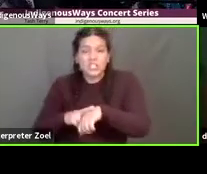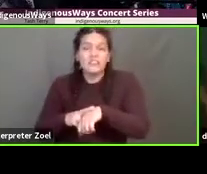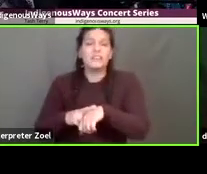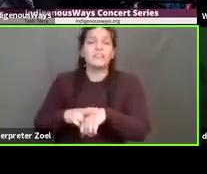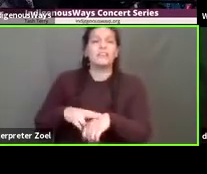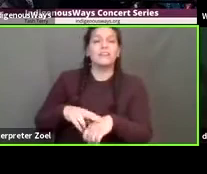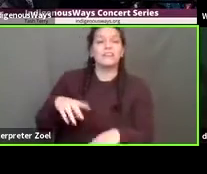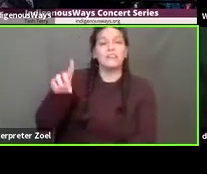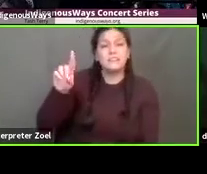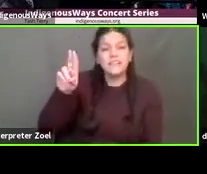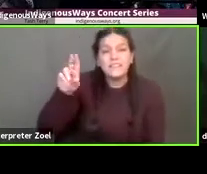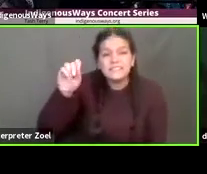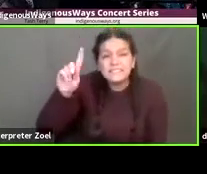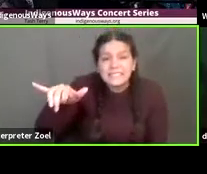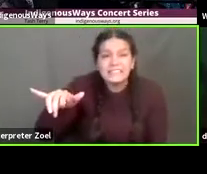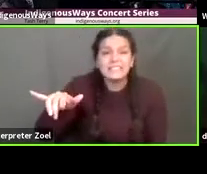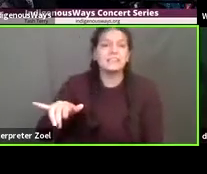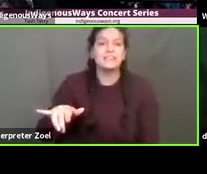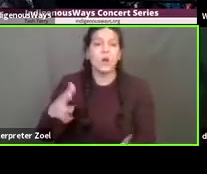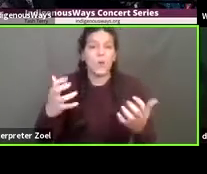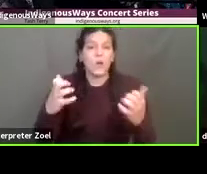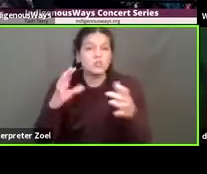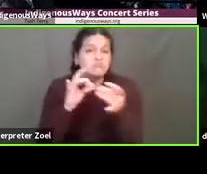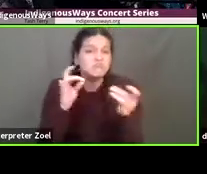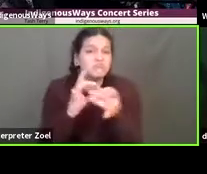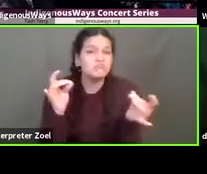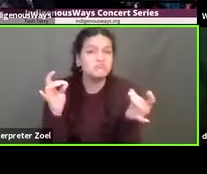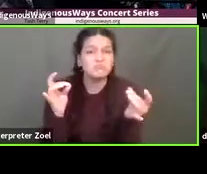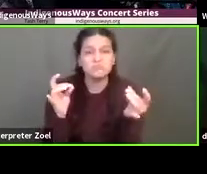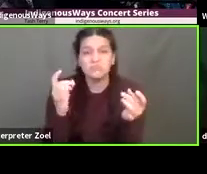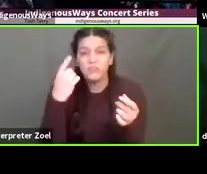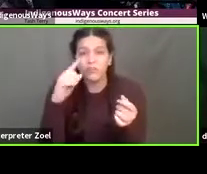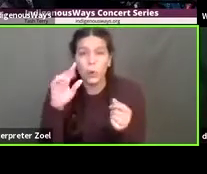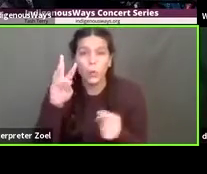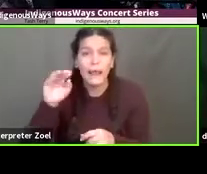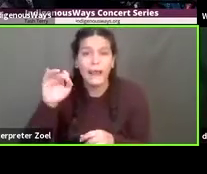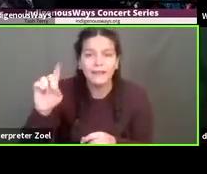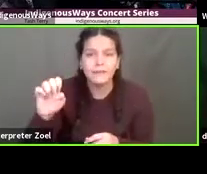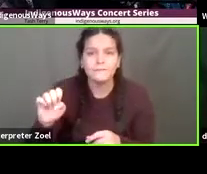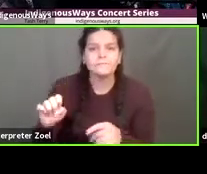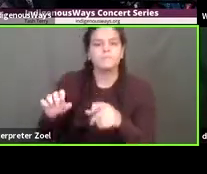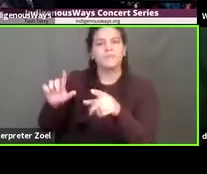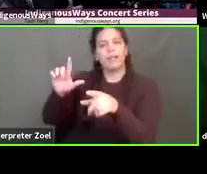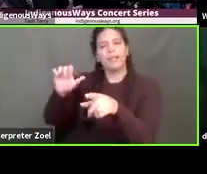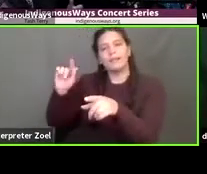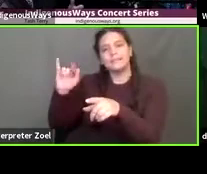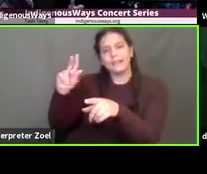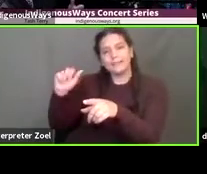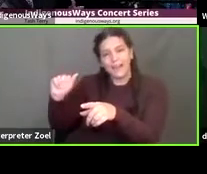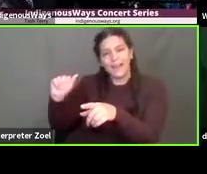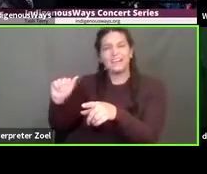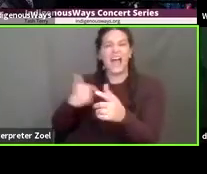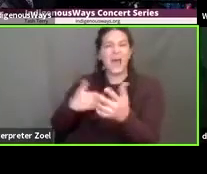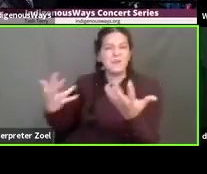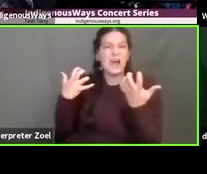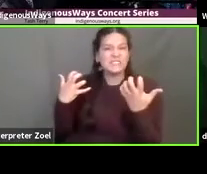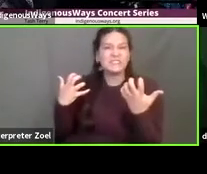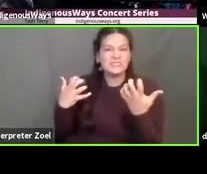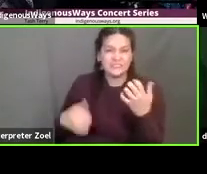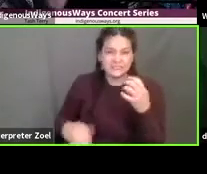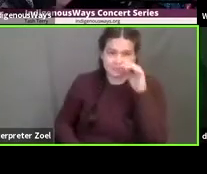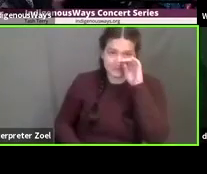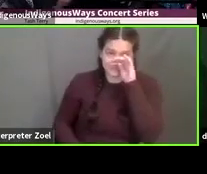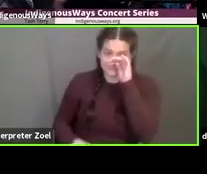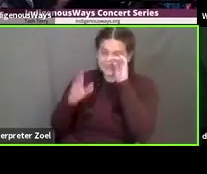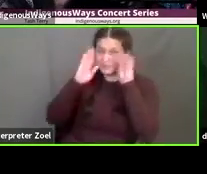like to say some words this evening to Wade? I would like to. Hello, everyone. My